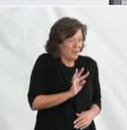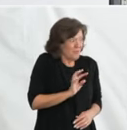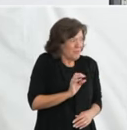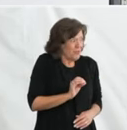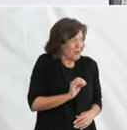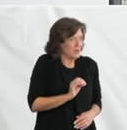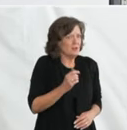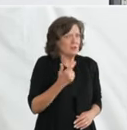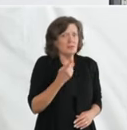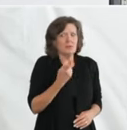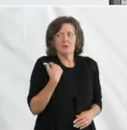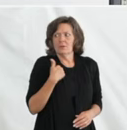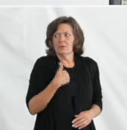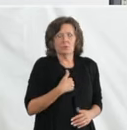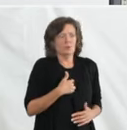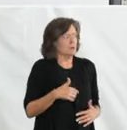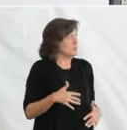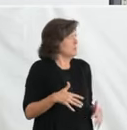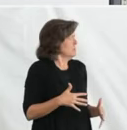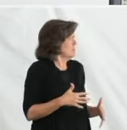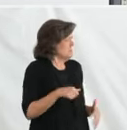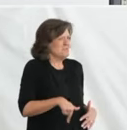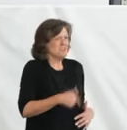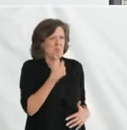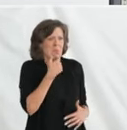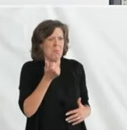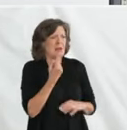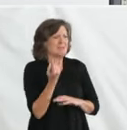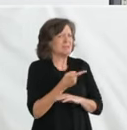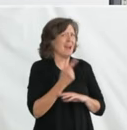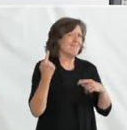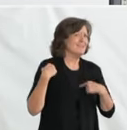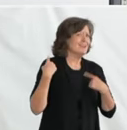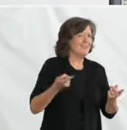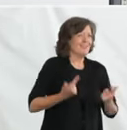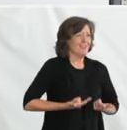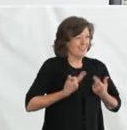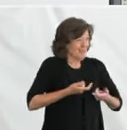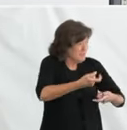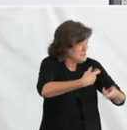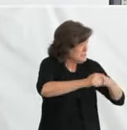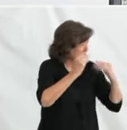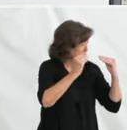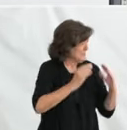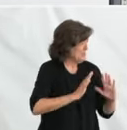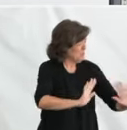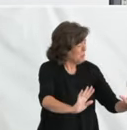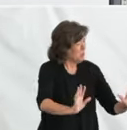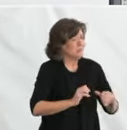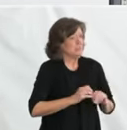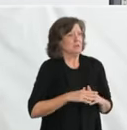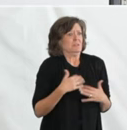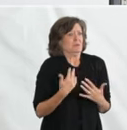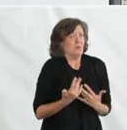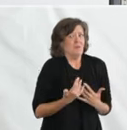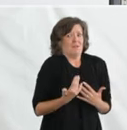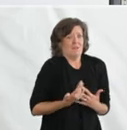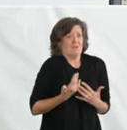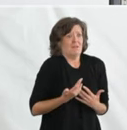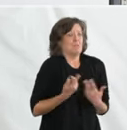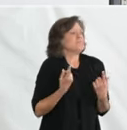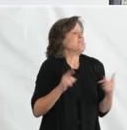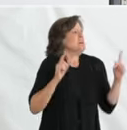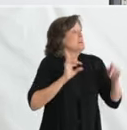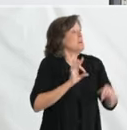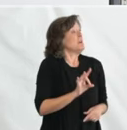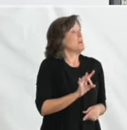single greatest day of our lives. We did not want to have a substitute teacher. Finally, at about 8:45, the classroom door